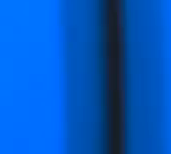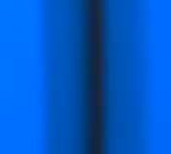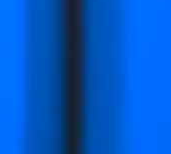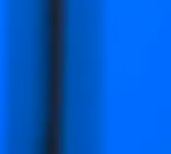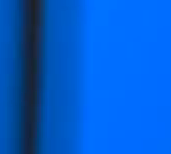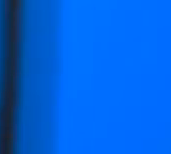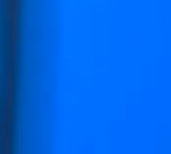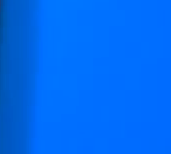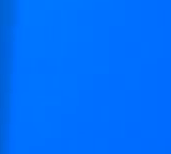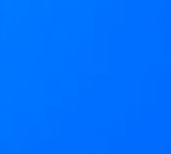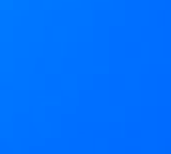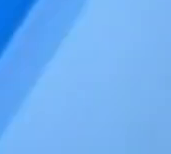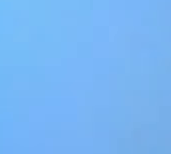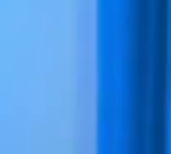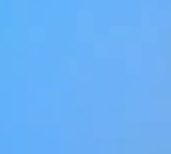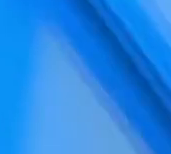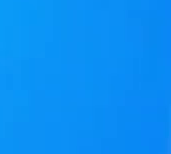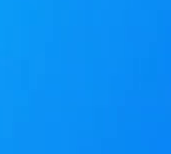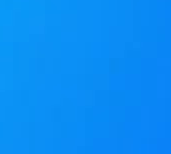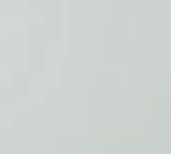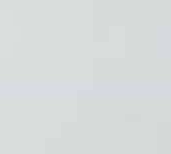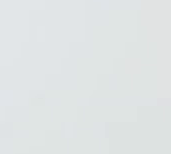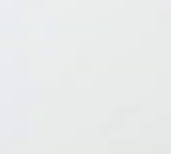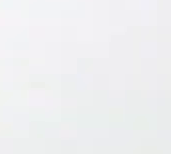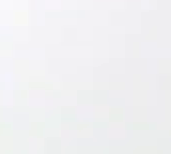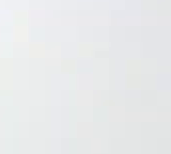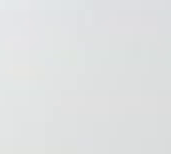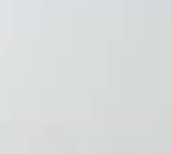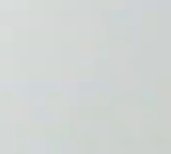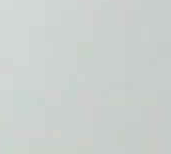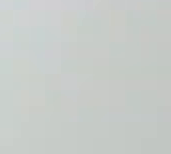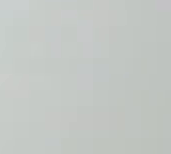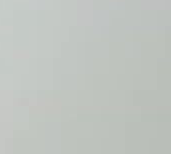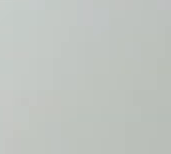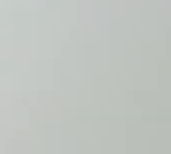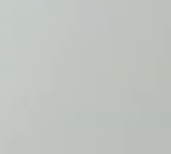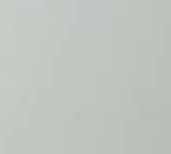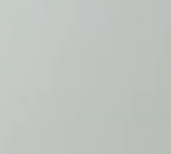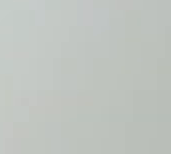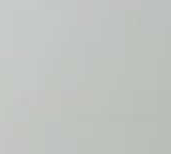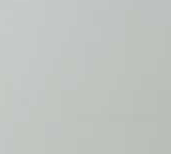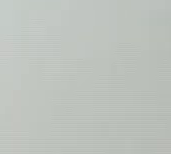ZNS Total Sports is brought to you by 4th Terrace Diagnostic Center.